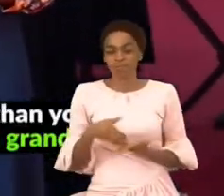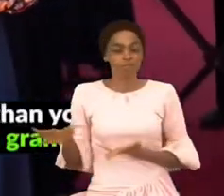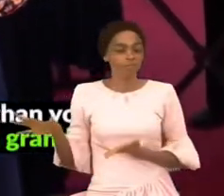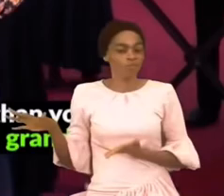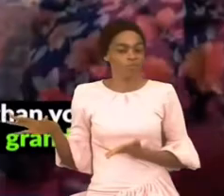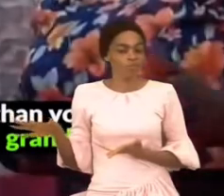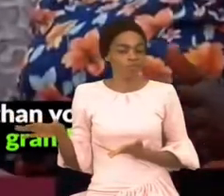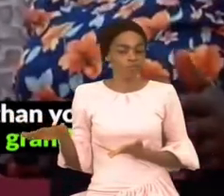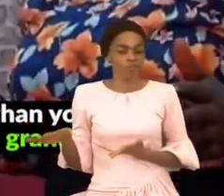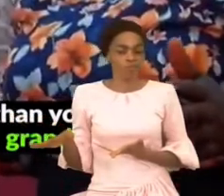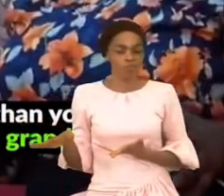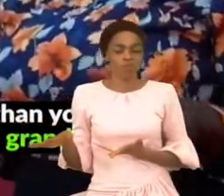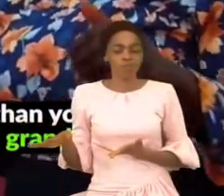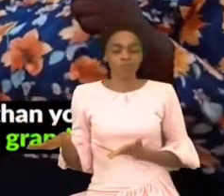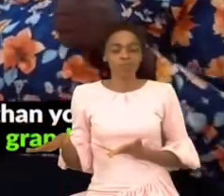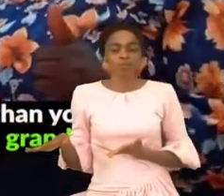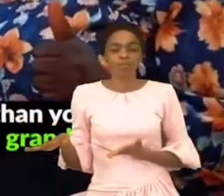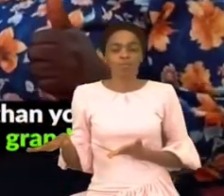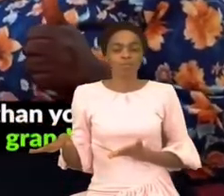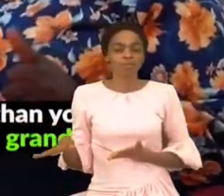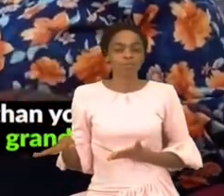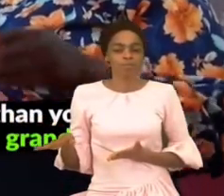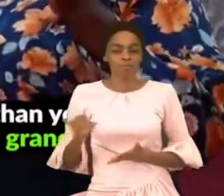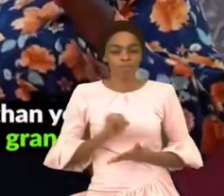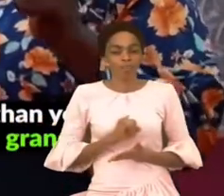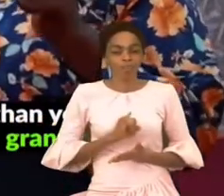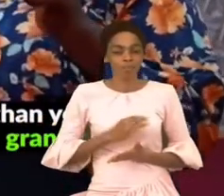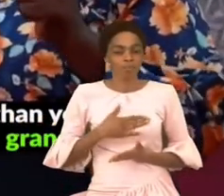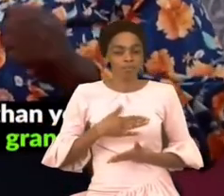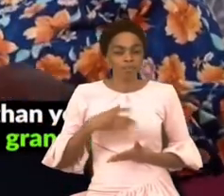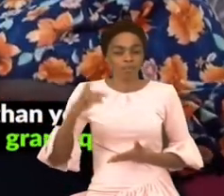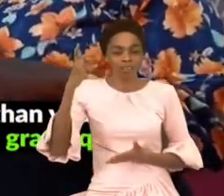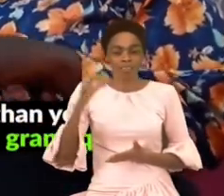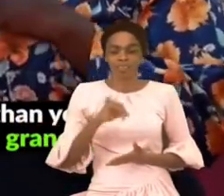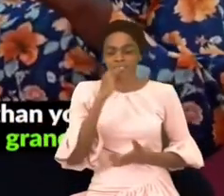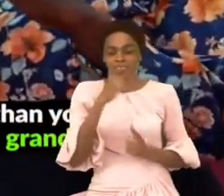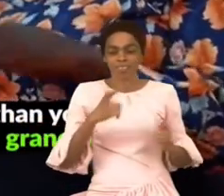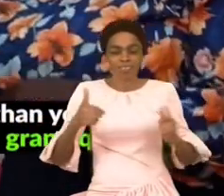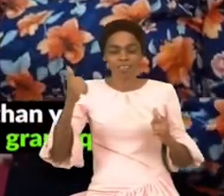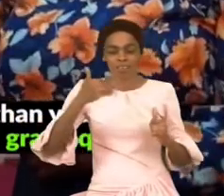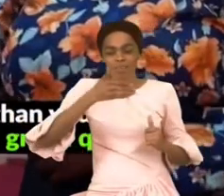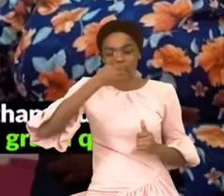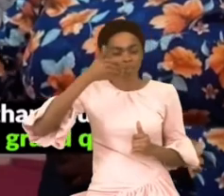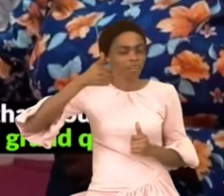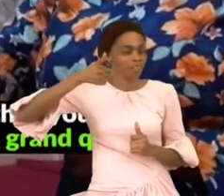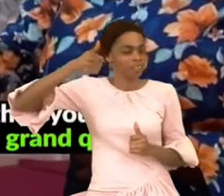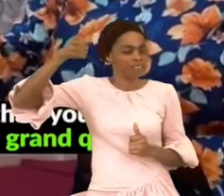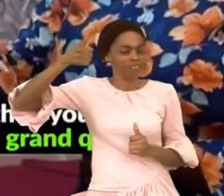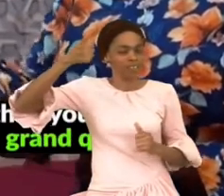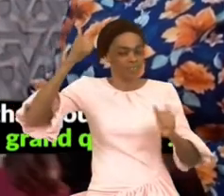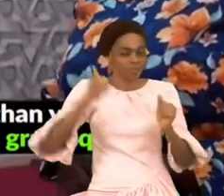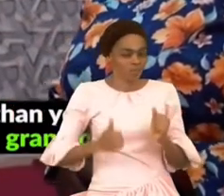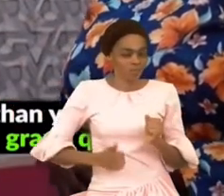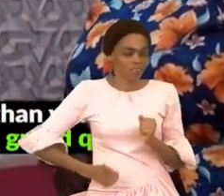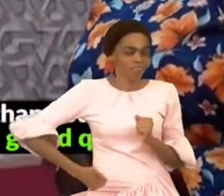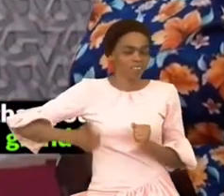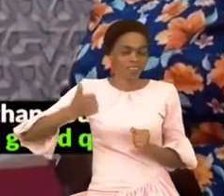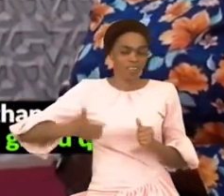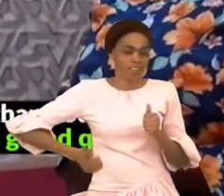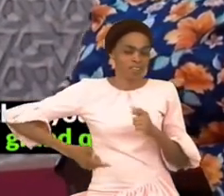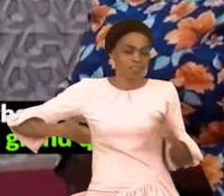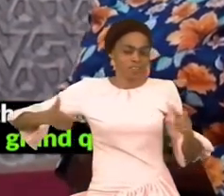My God is bigger, better, stronger, greater than you.